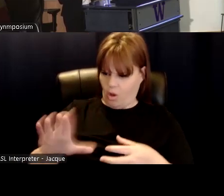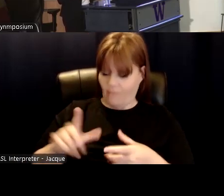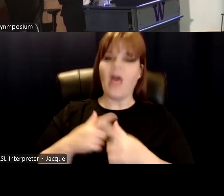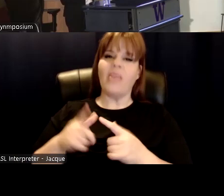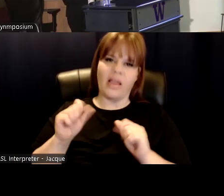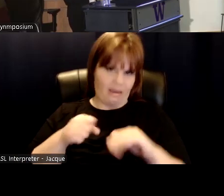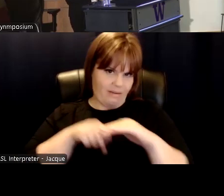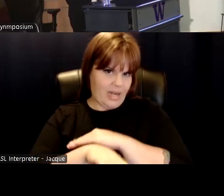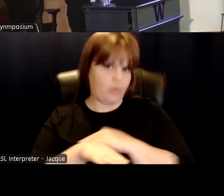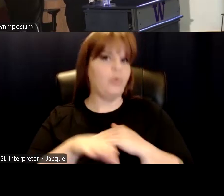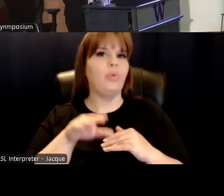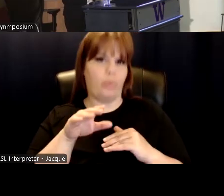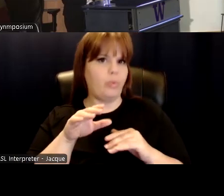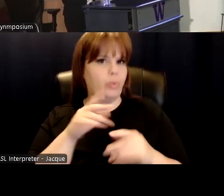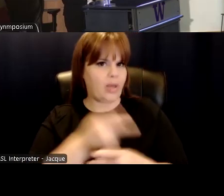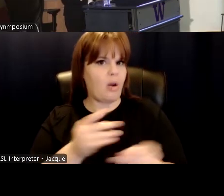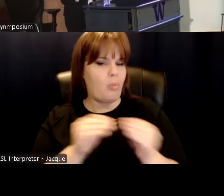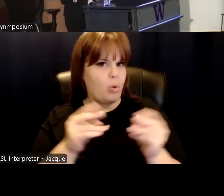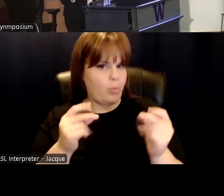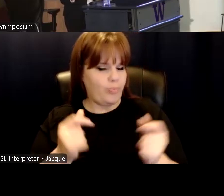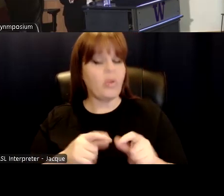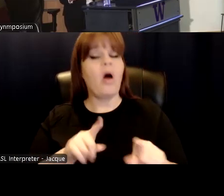We are also working with provider education, not